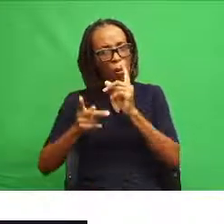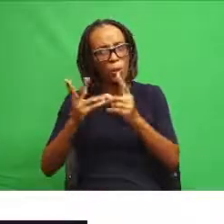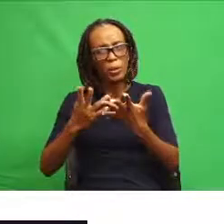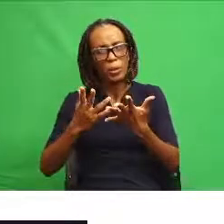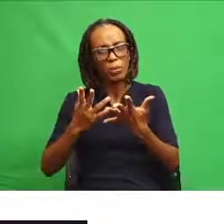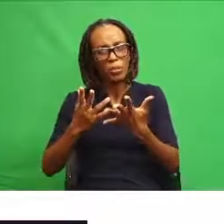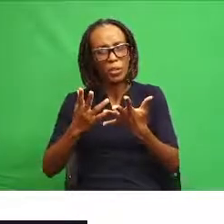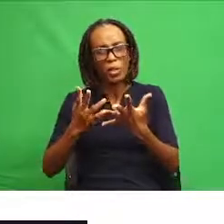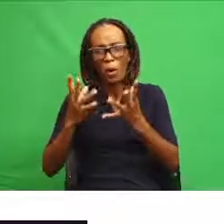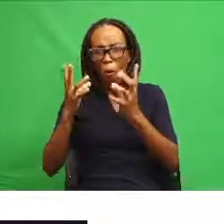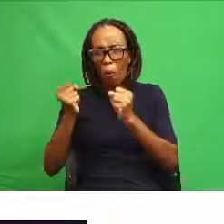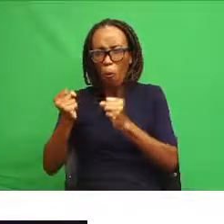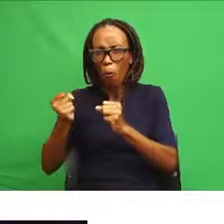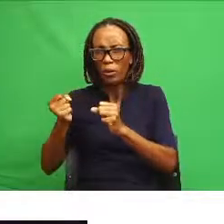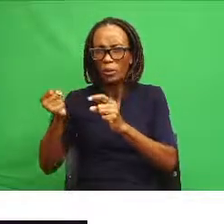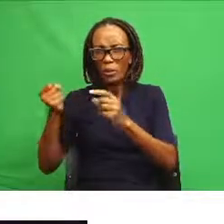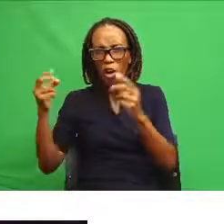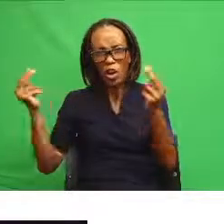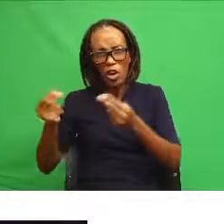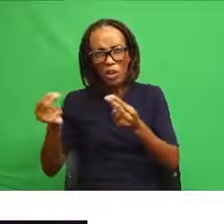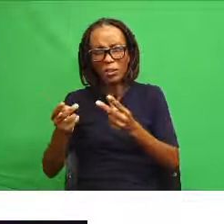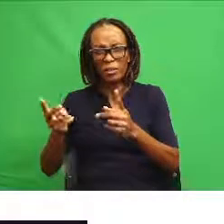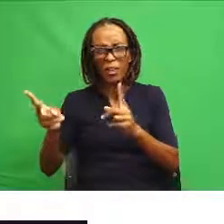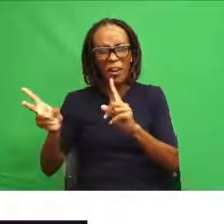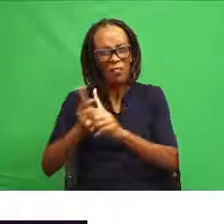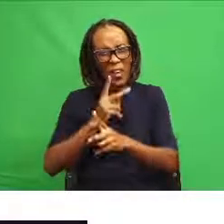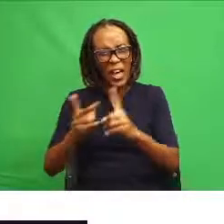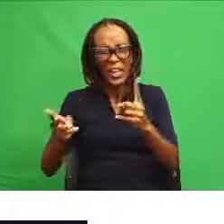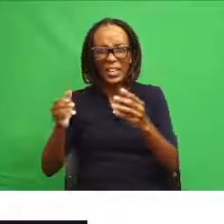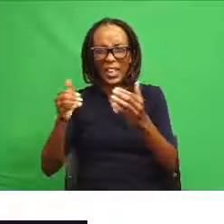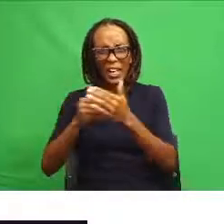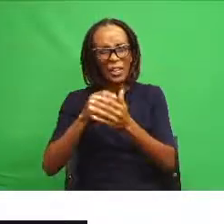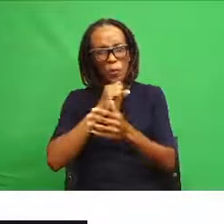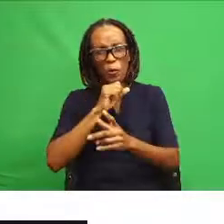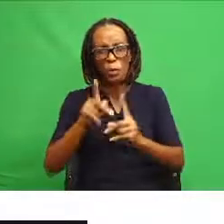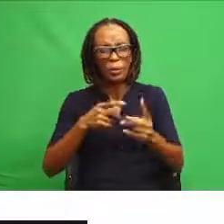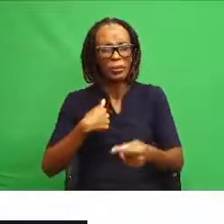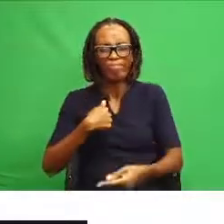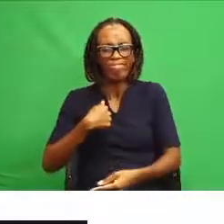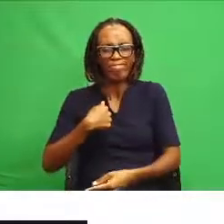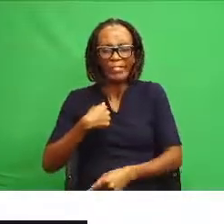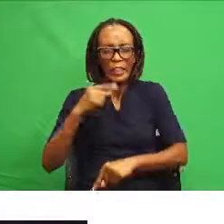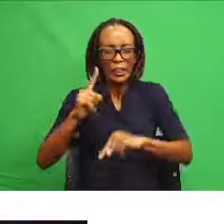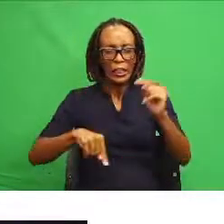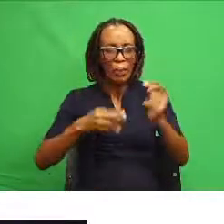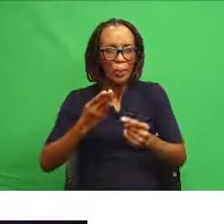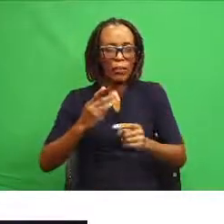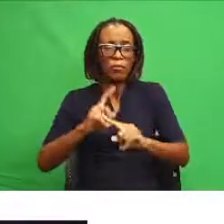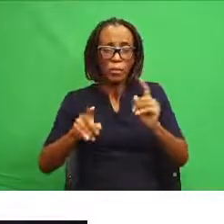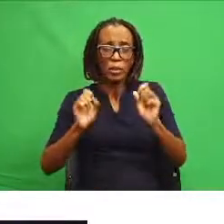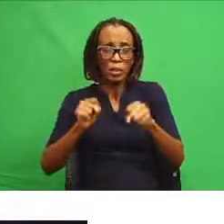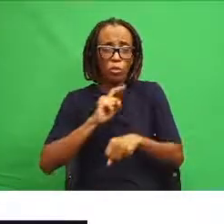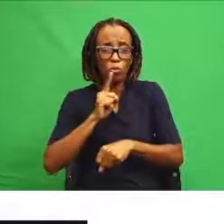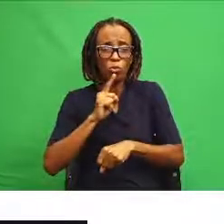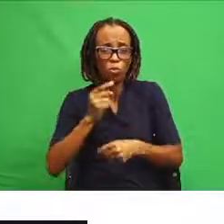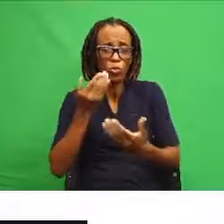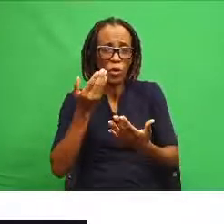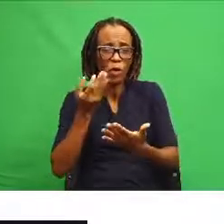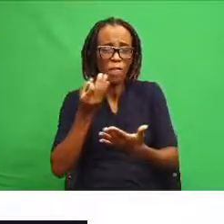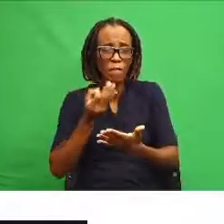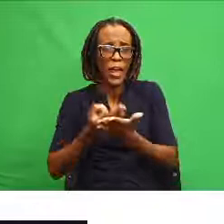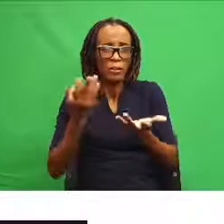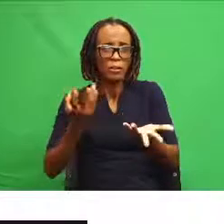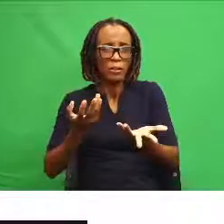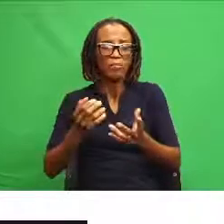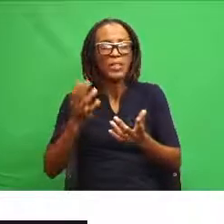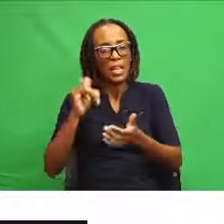to perpetrate violence, any type of violence, on our elders. But the statistics show differently, hence the reason